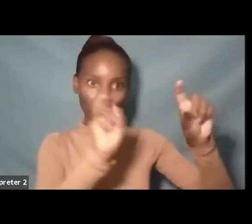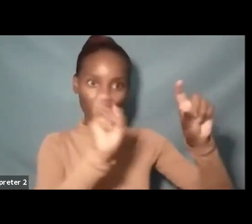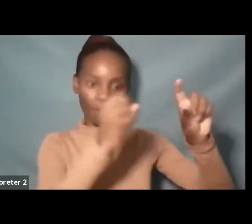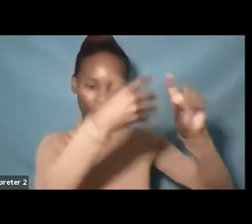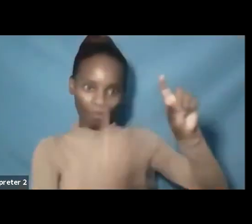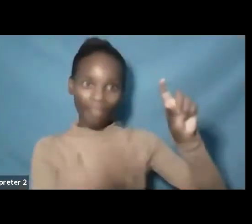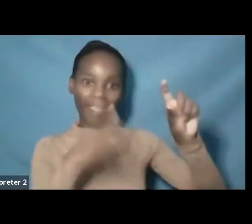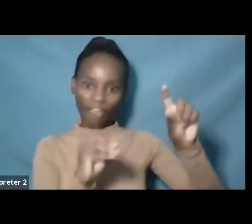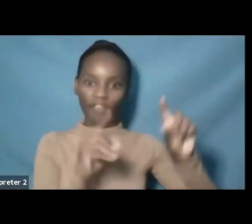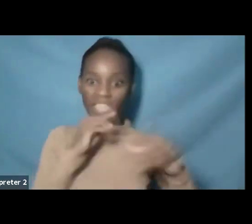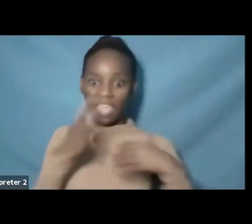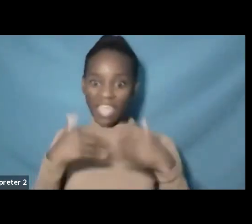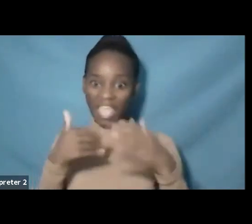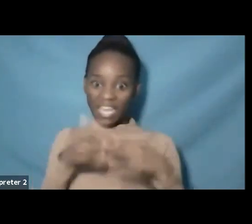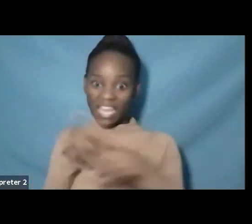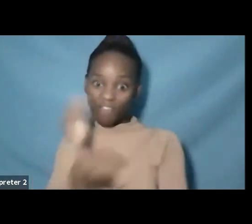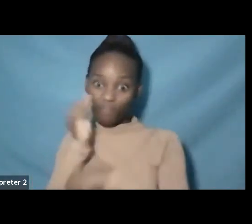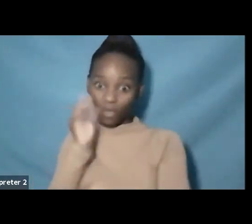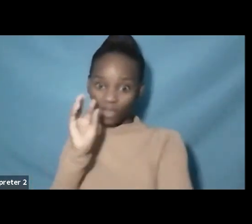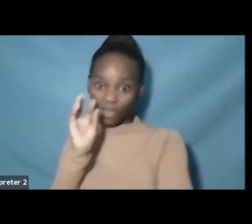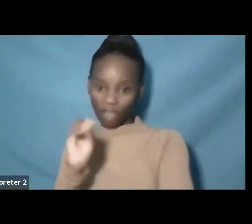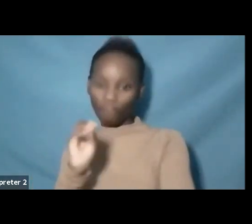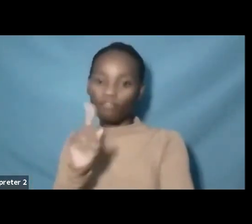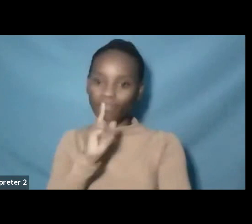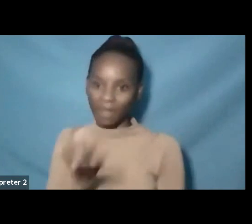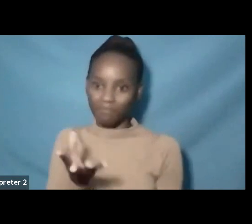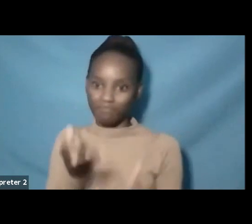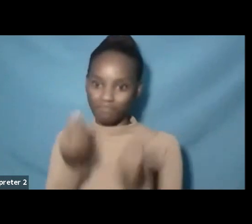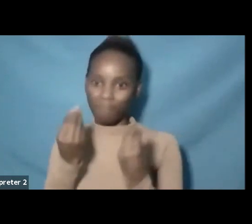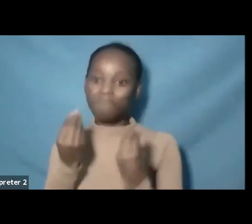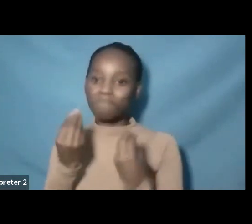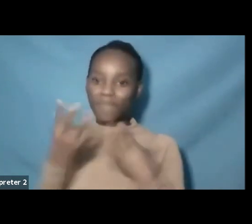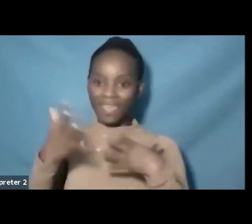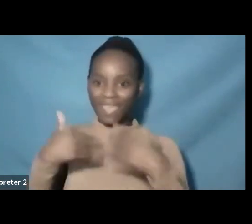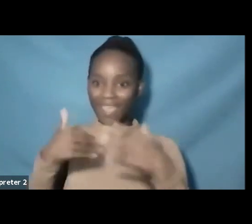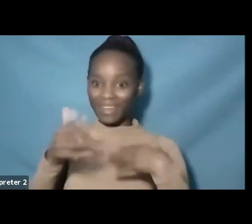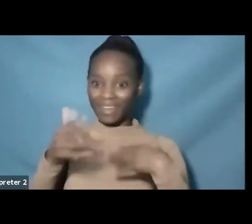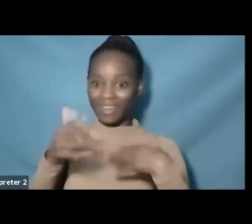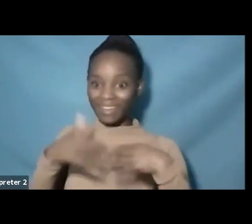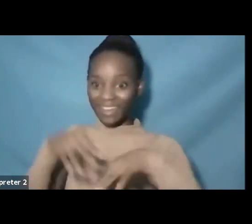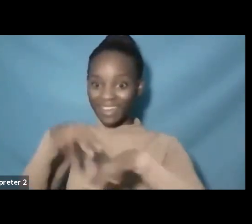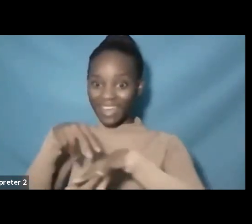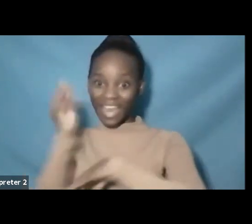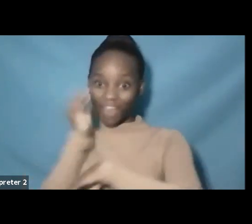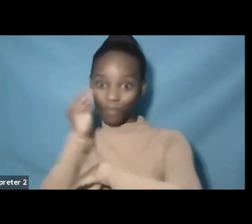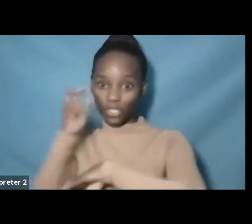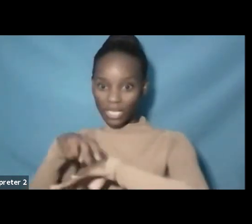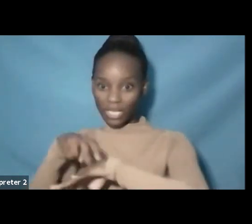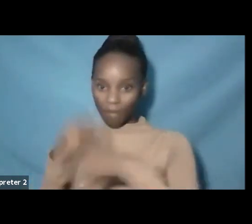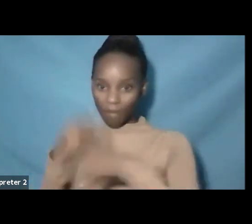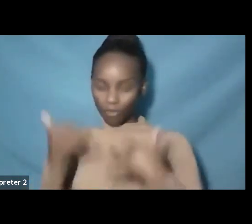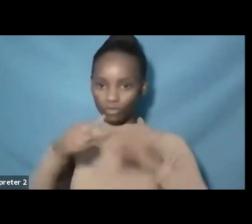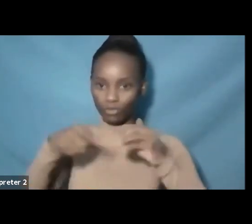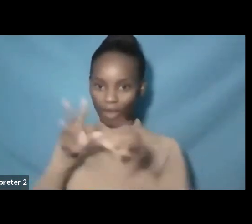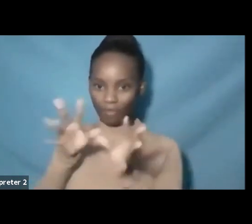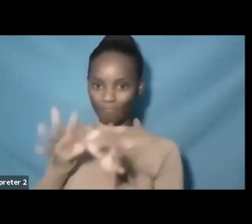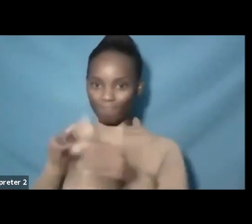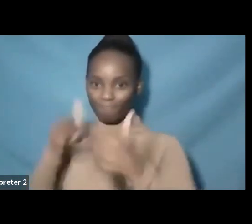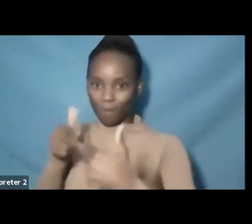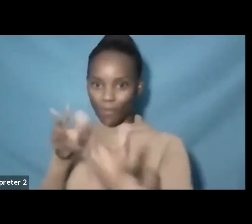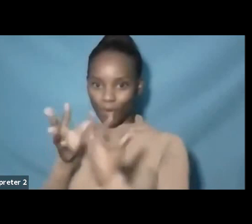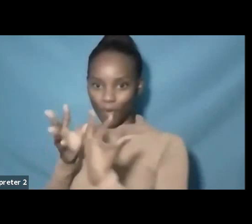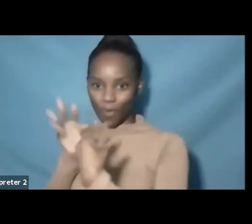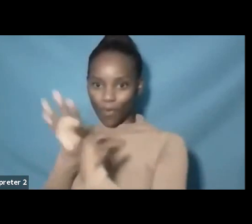information that you needed about today's webinar. We've almost come to an end of our webinar,